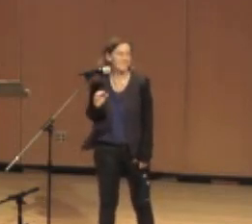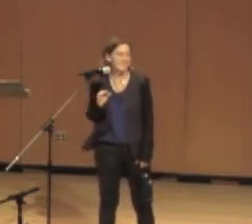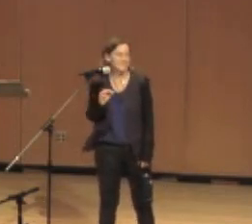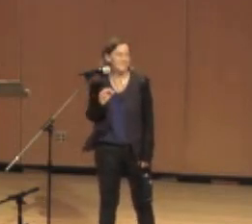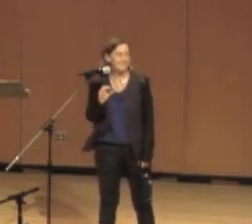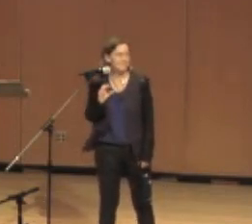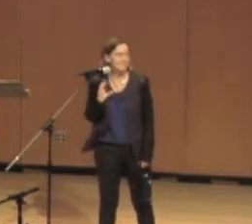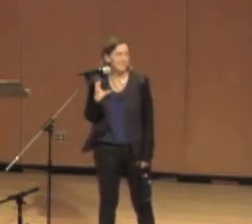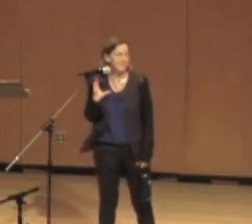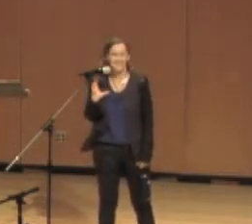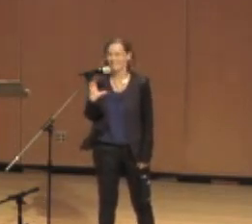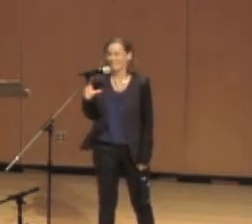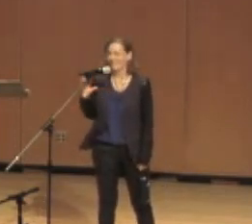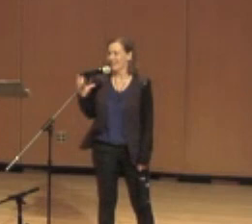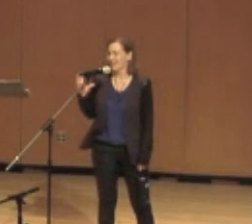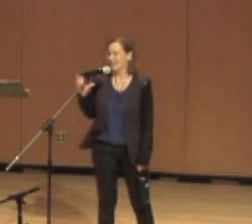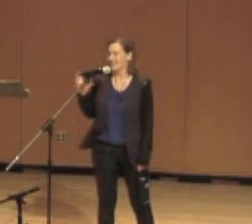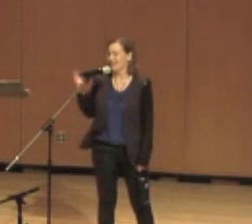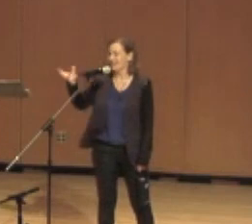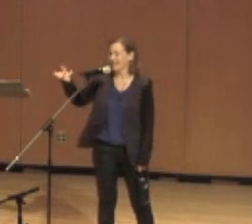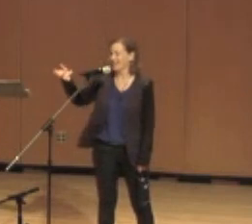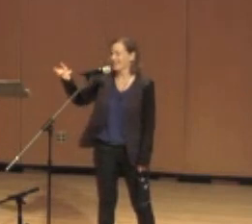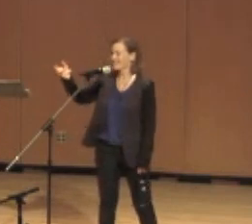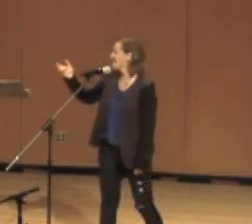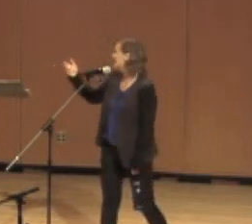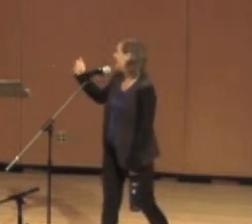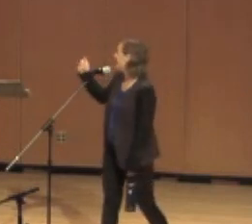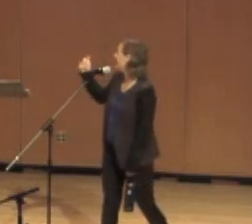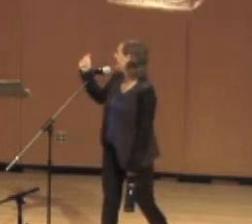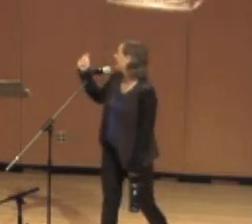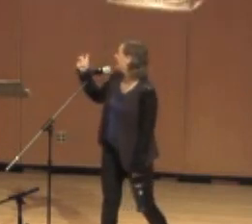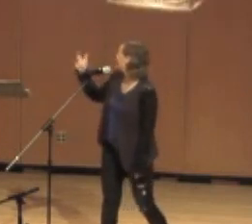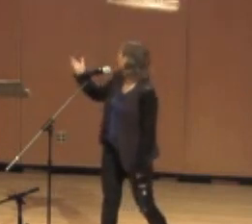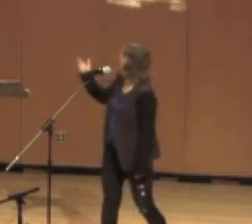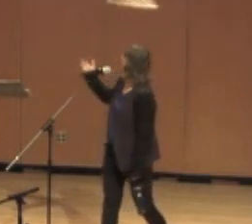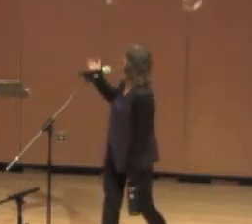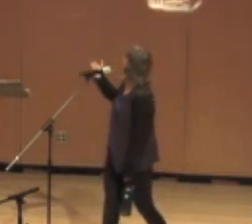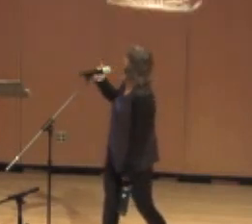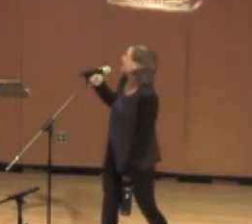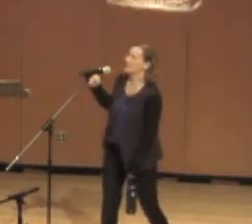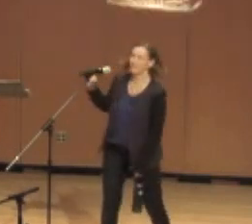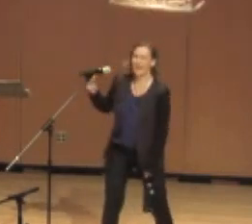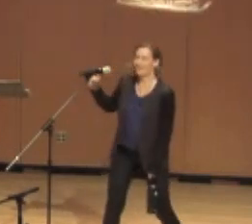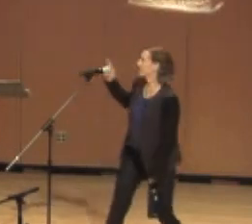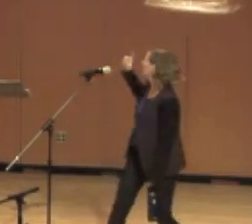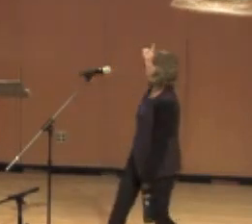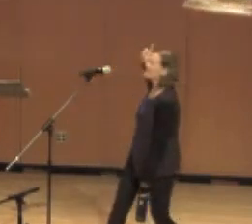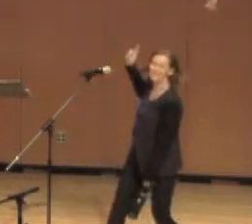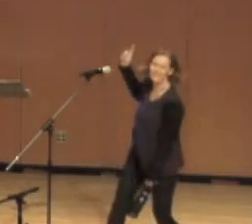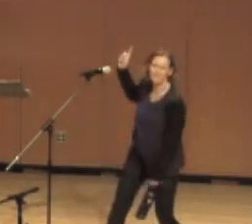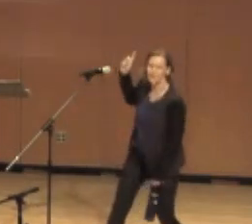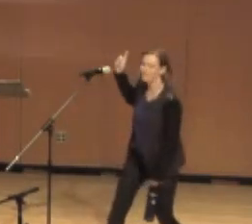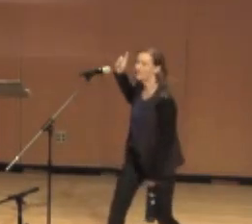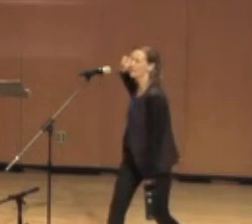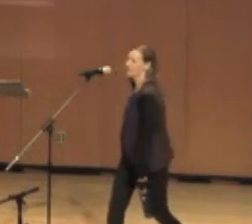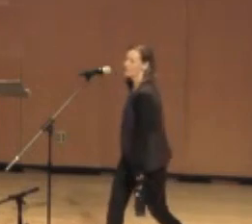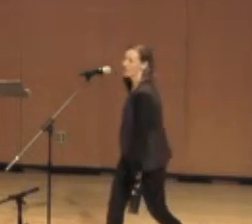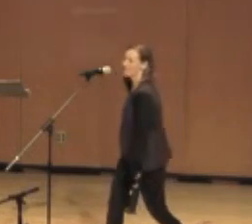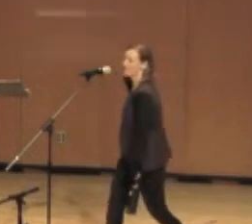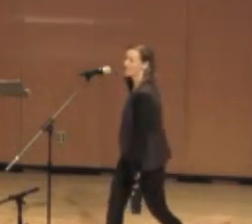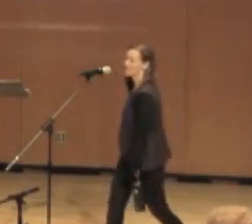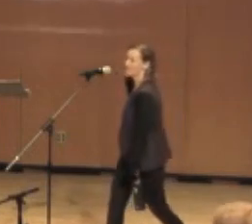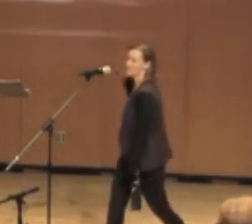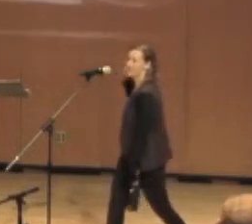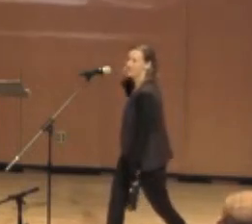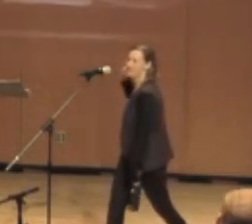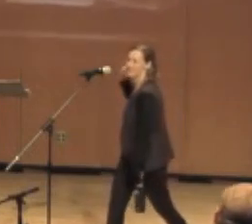we wanted to just give a moment um and and this uh this play in particular actually you're going to see some of the footage